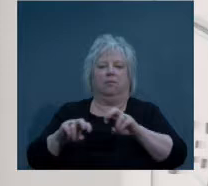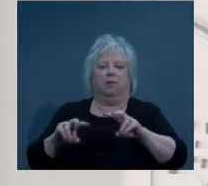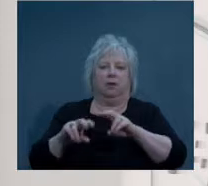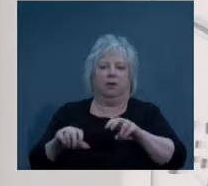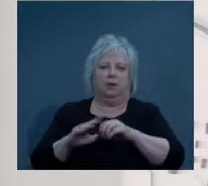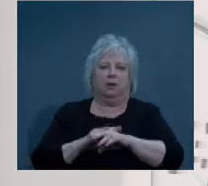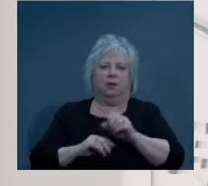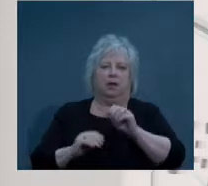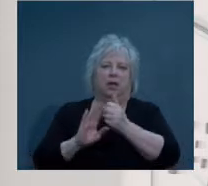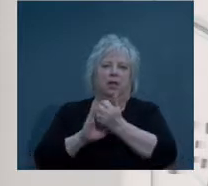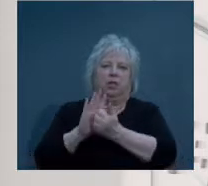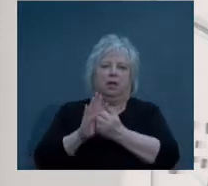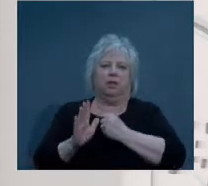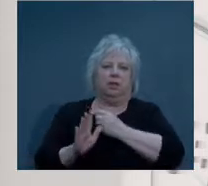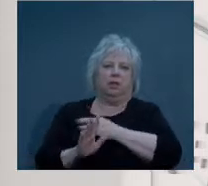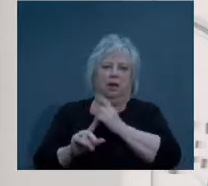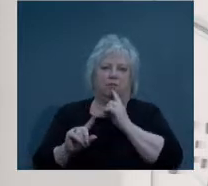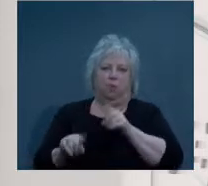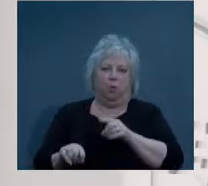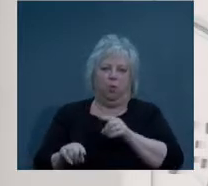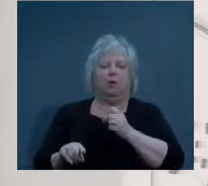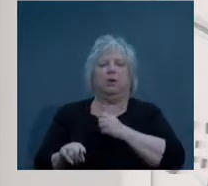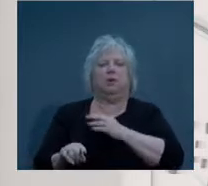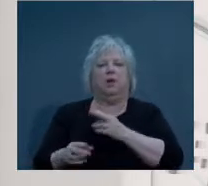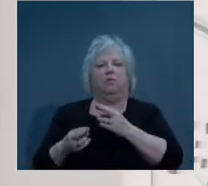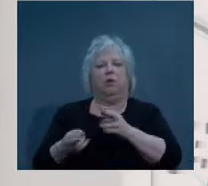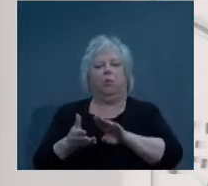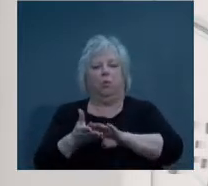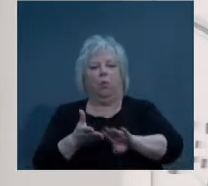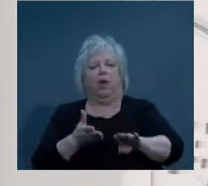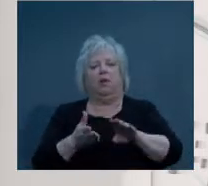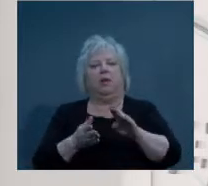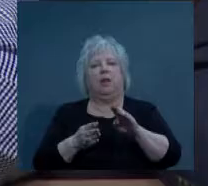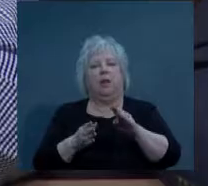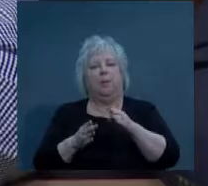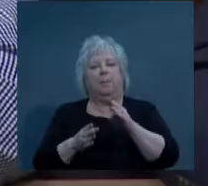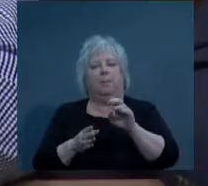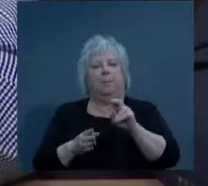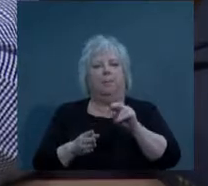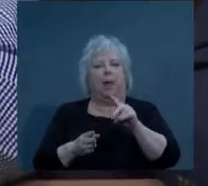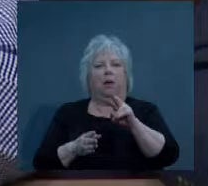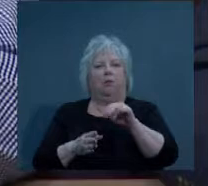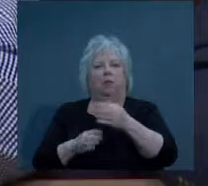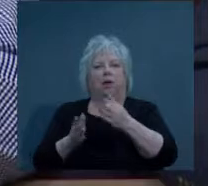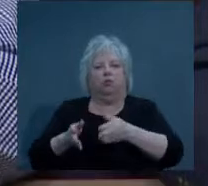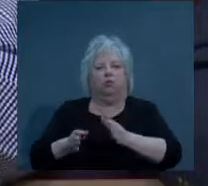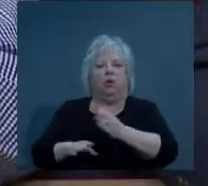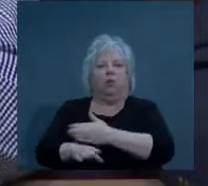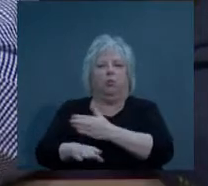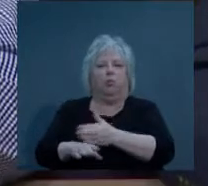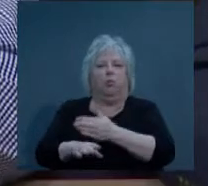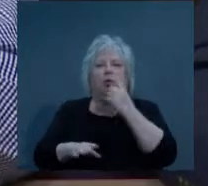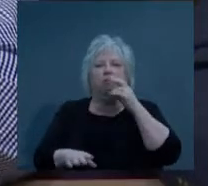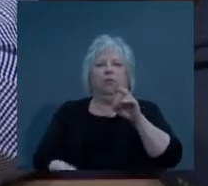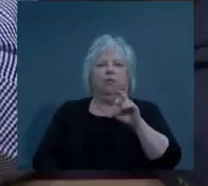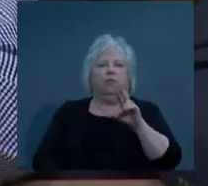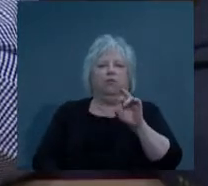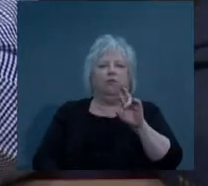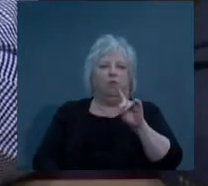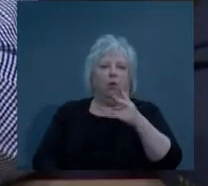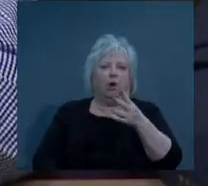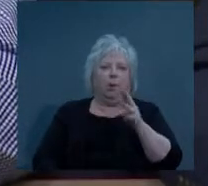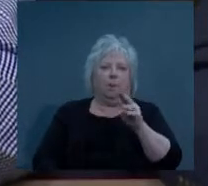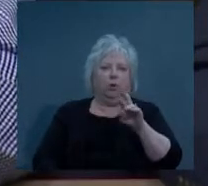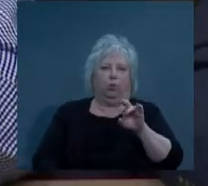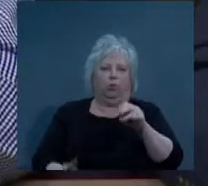agenda staff report. Staff also recommends waiving the boundary street improvements for Hood Road. Item 4,